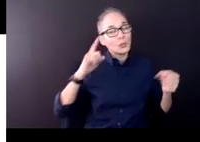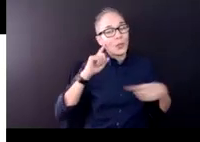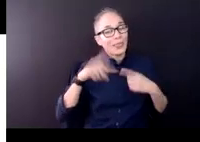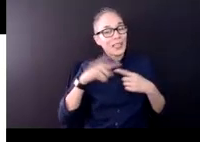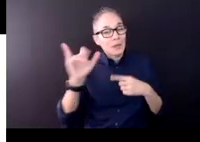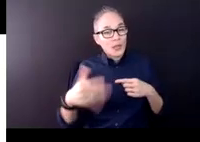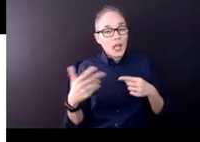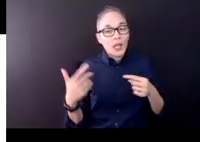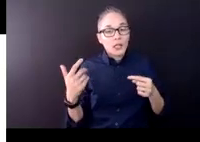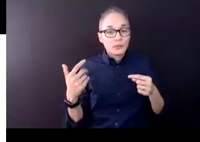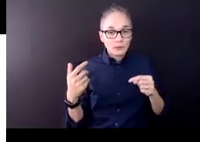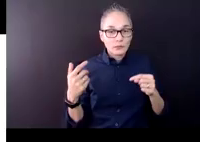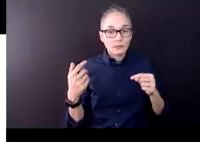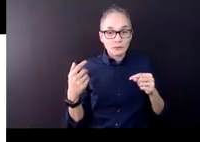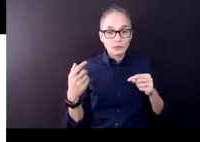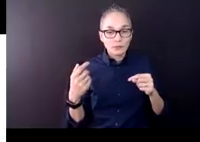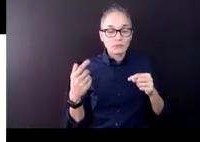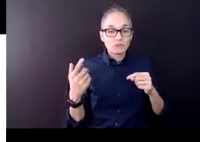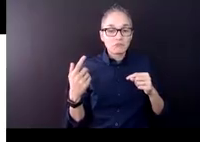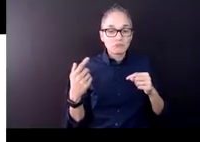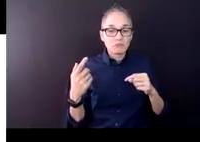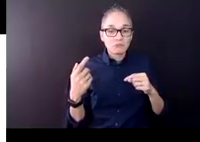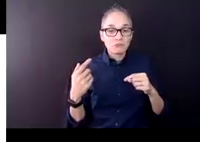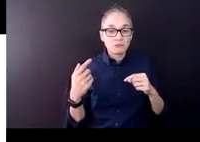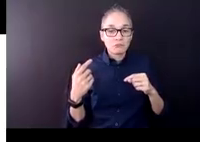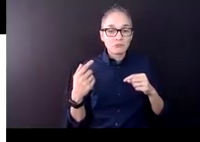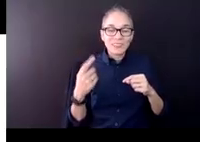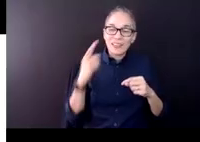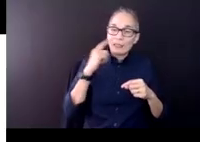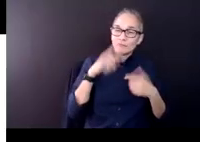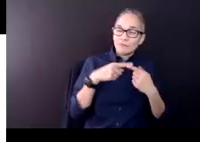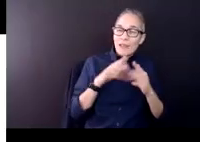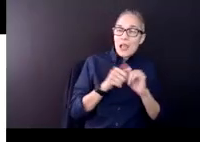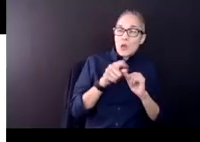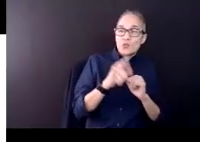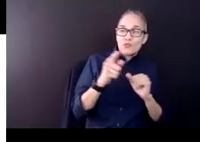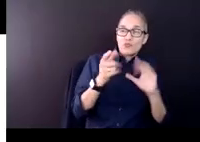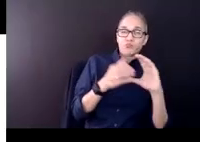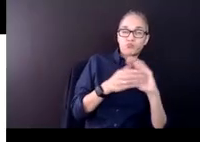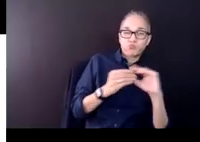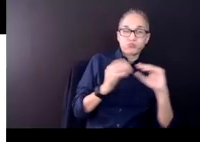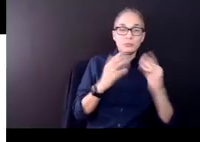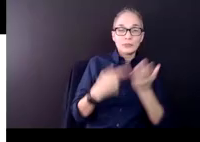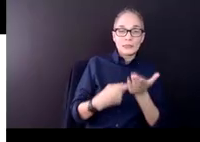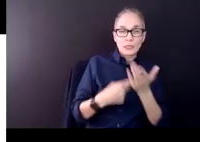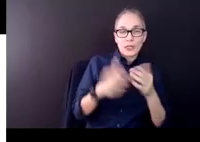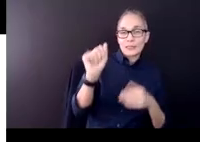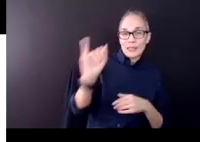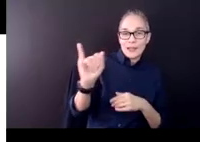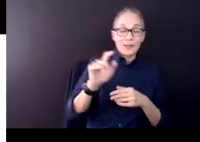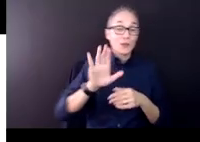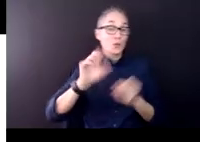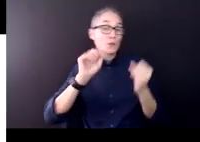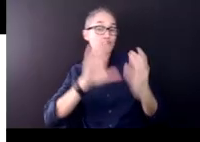of that. Realize that the way that you talk about AI, the way that you approach